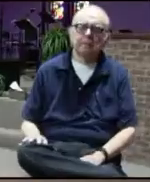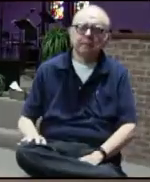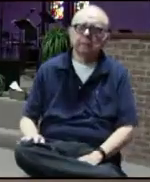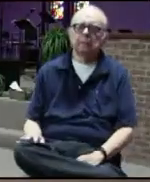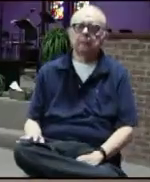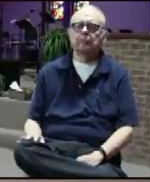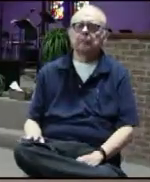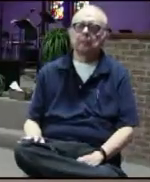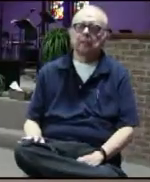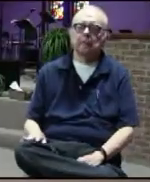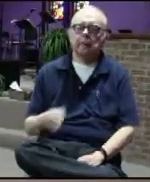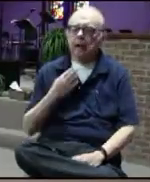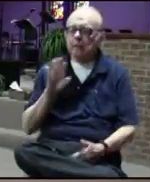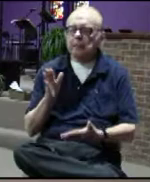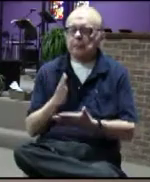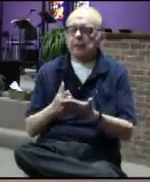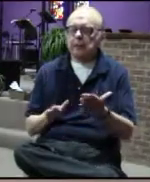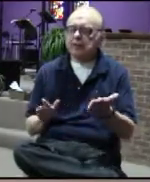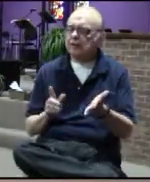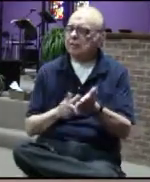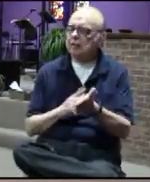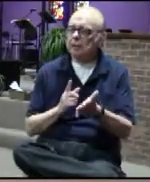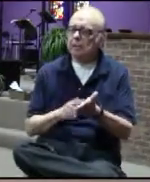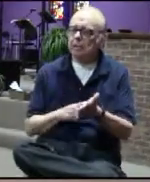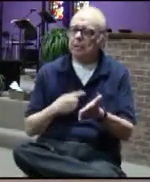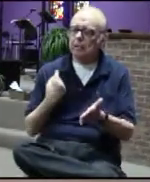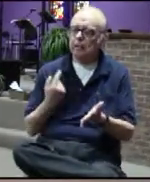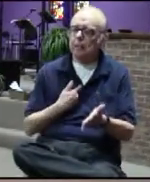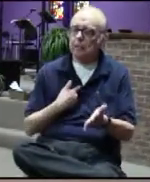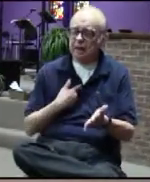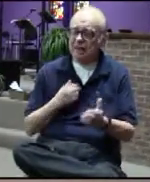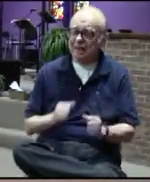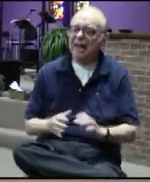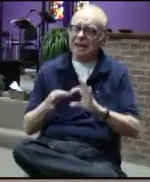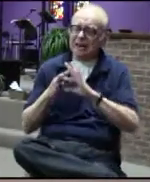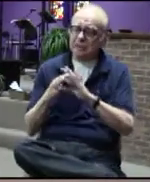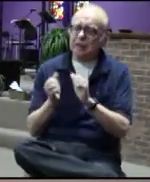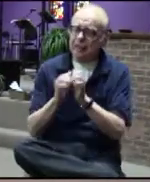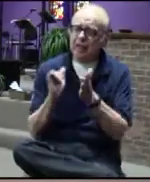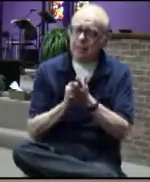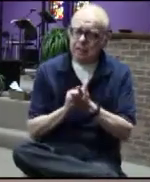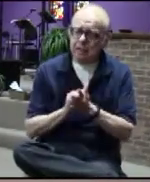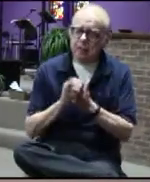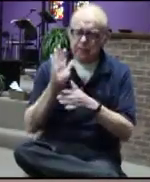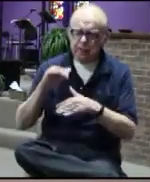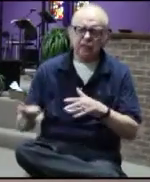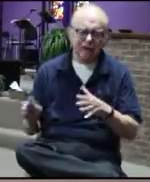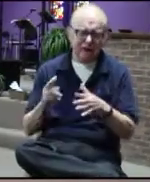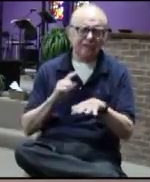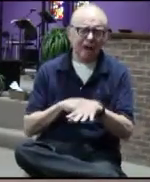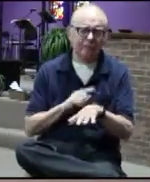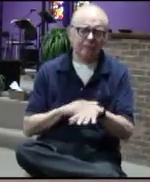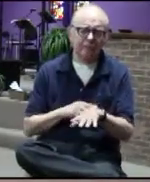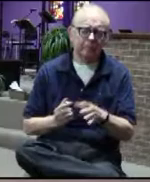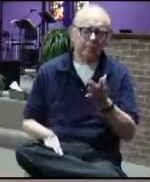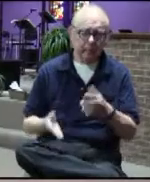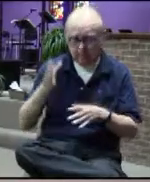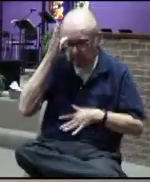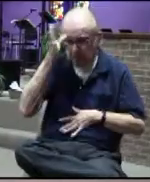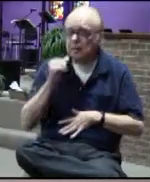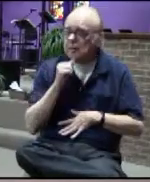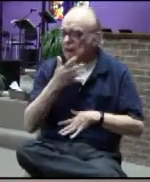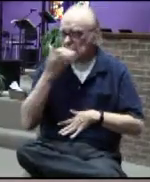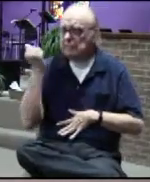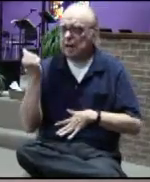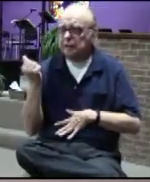The unfortunate part sometimes is we can kind of relate to that, maybe, in your childhood. Maybe your father wasn't the